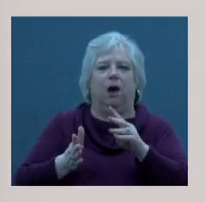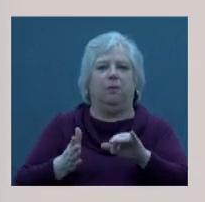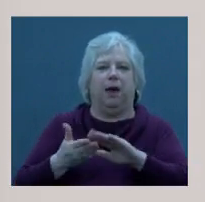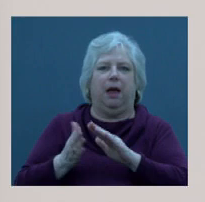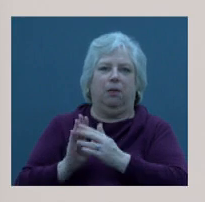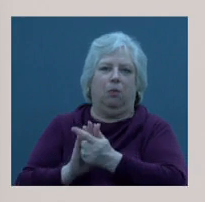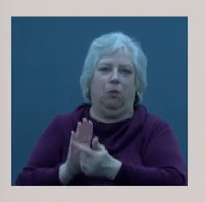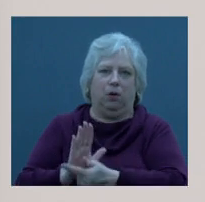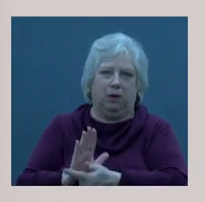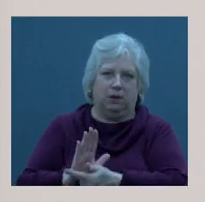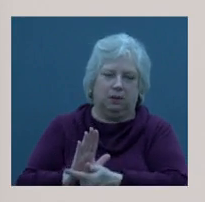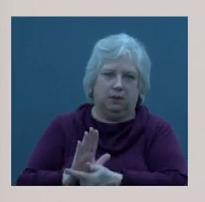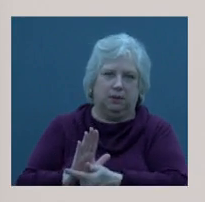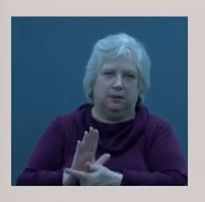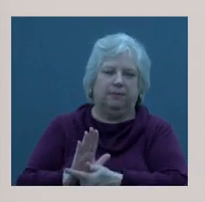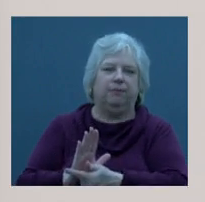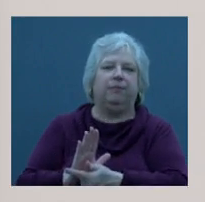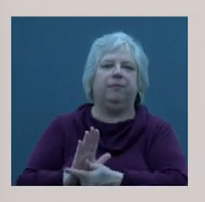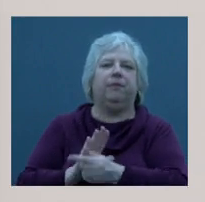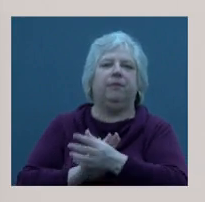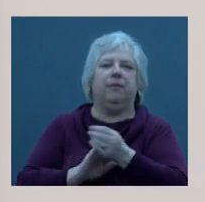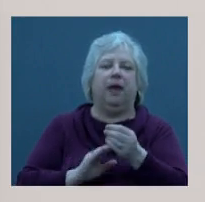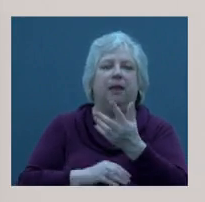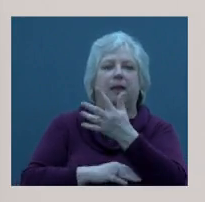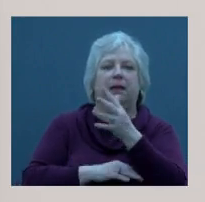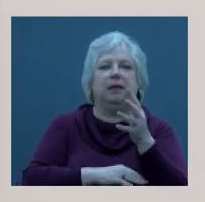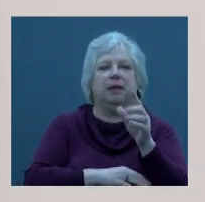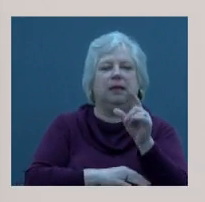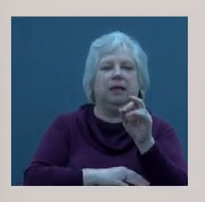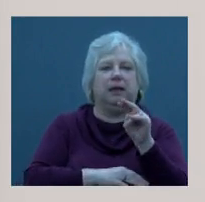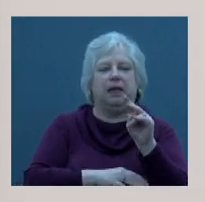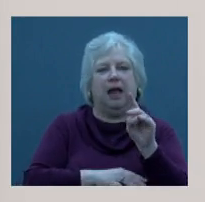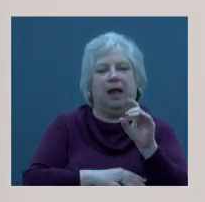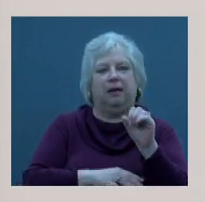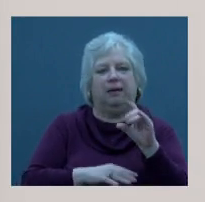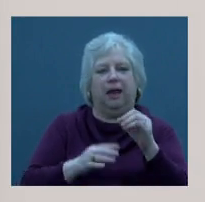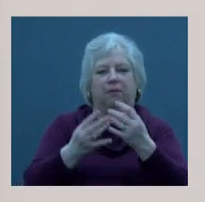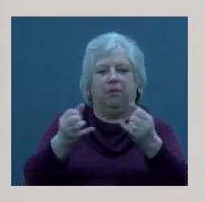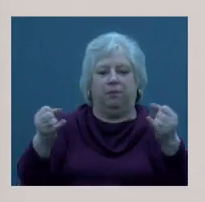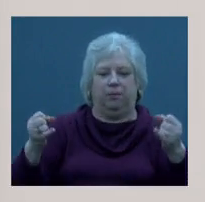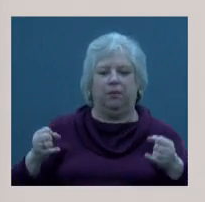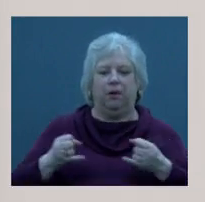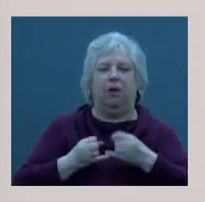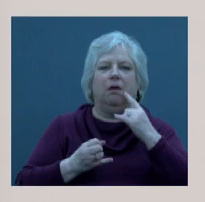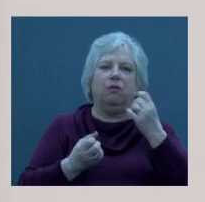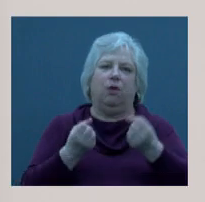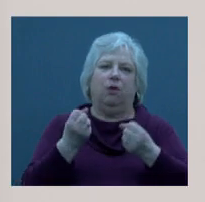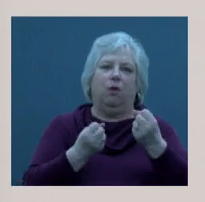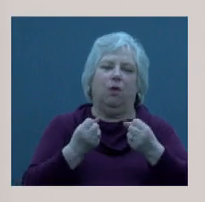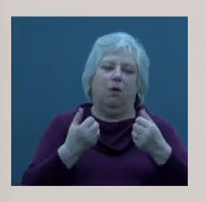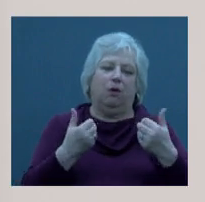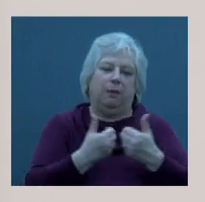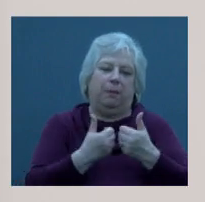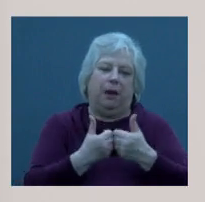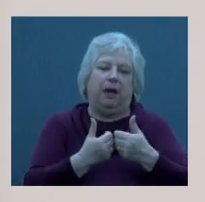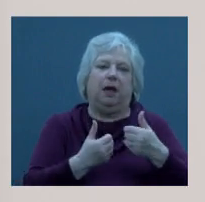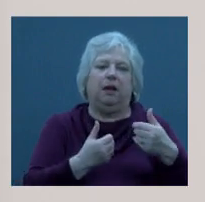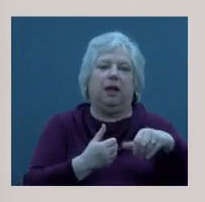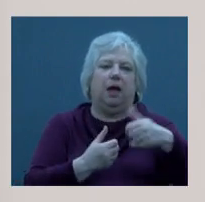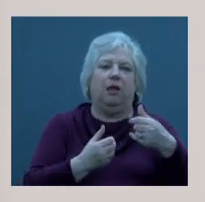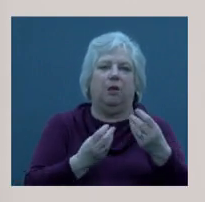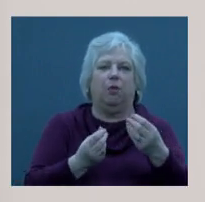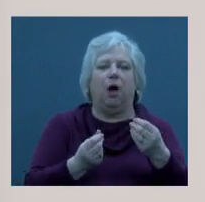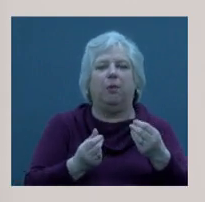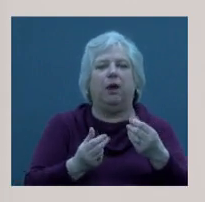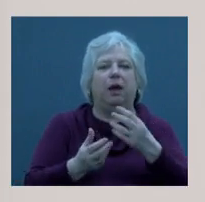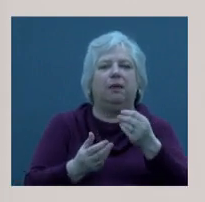the ordinance, and the landscape, the perimeter landscape for the vehicular areas abutting the adjoining properties and rights of